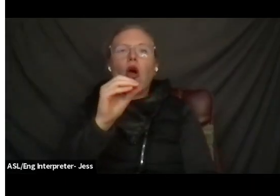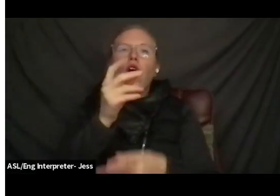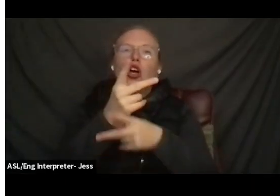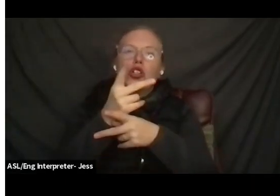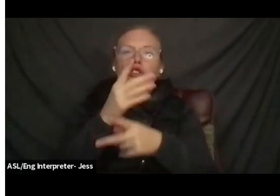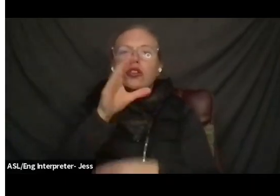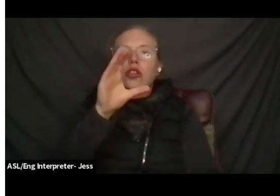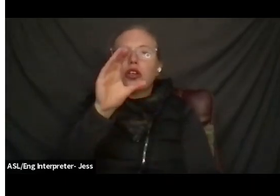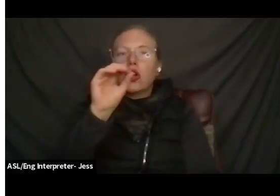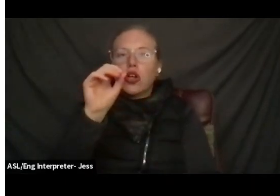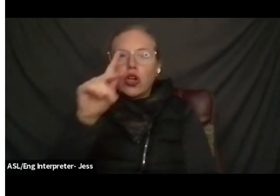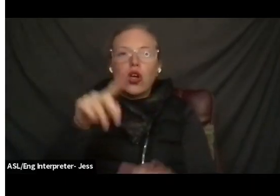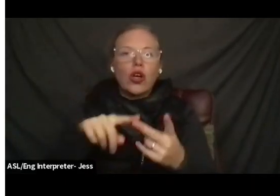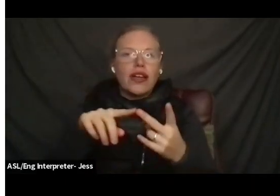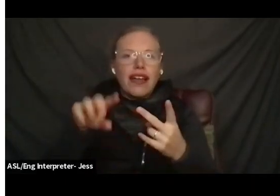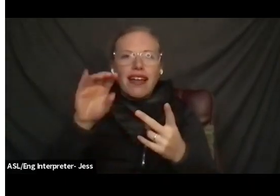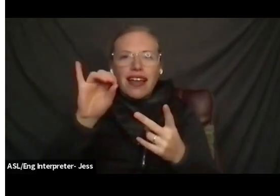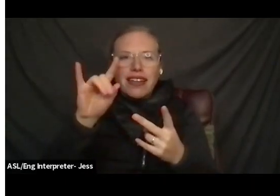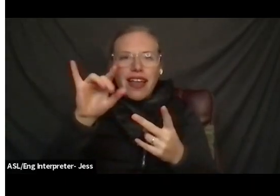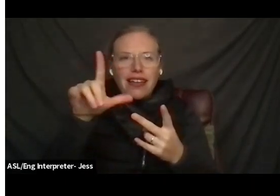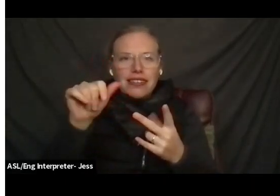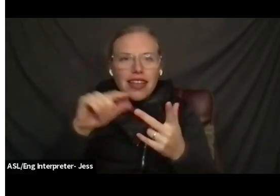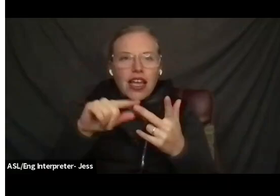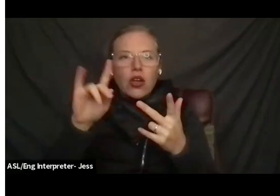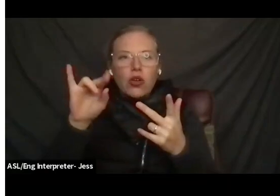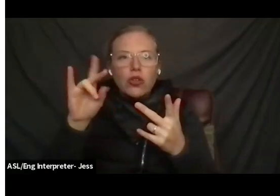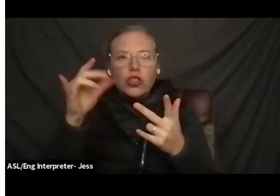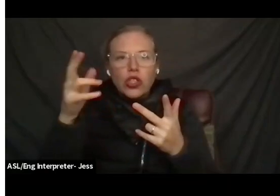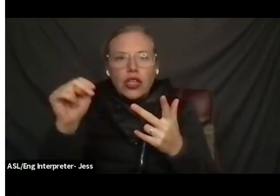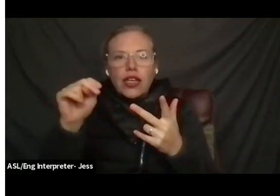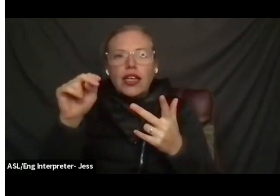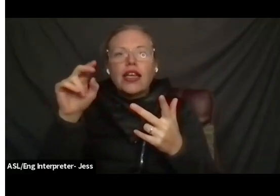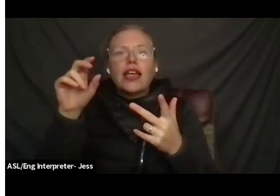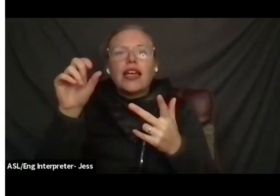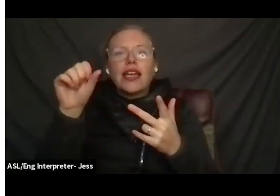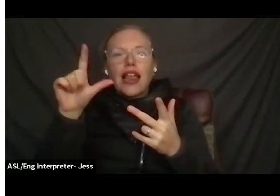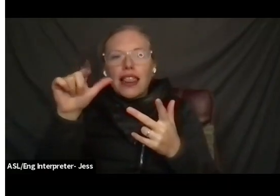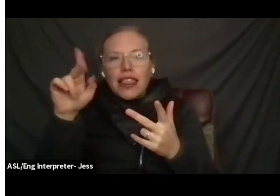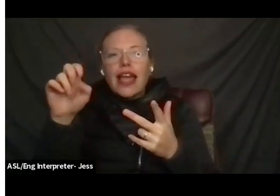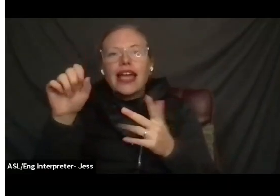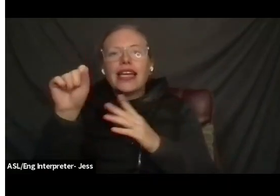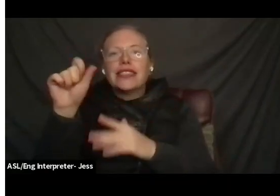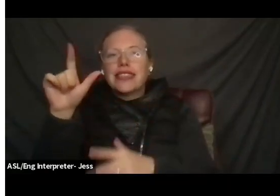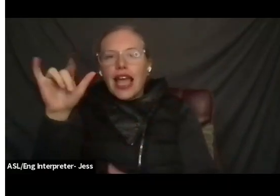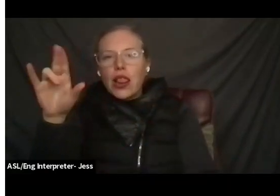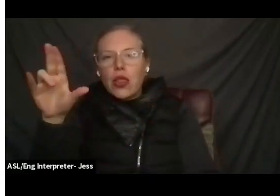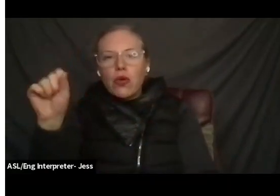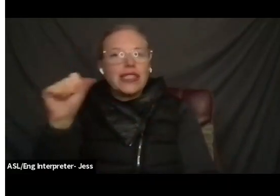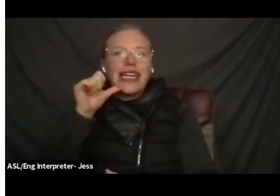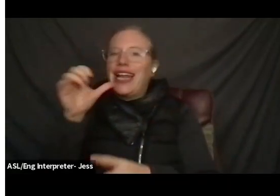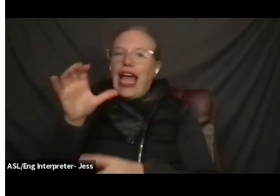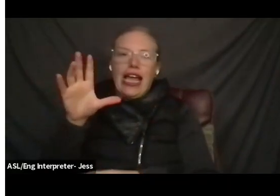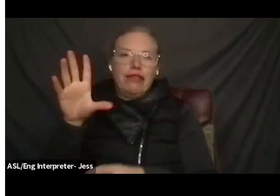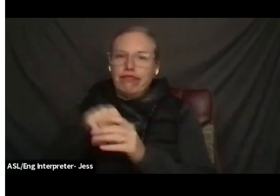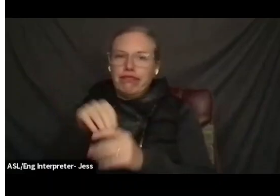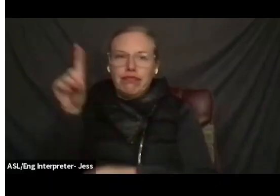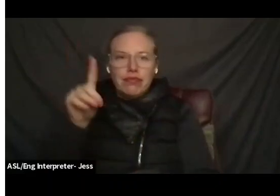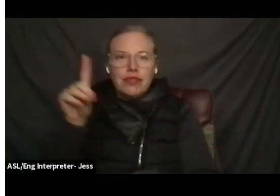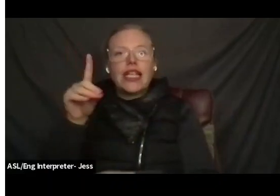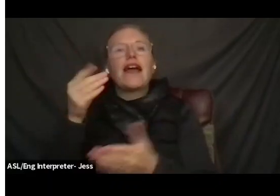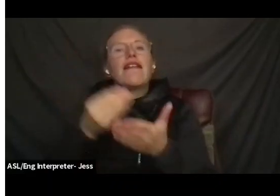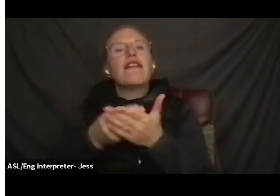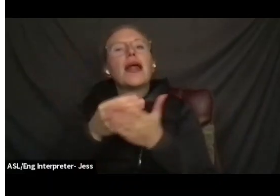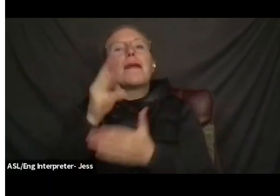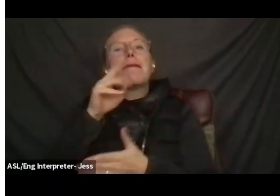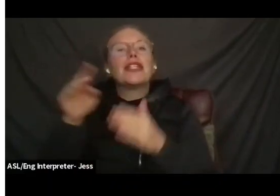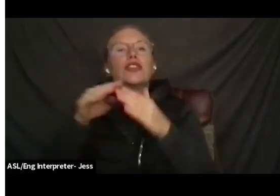Itasca, Koochiching, Lake, and St. Louis counties, excluding the city of Duluth. These programs are funded by Minnesota Housing,